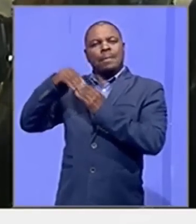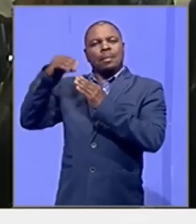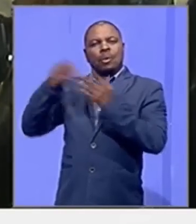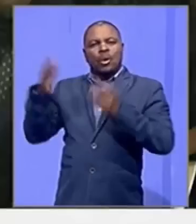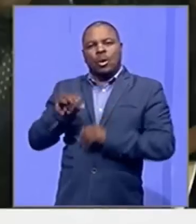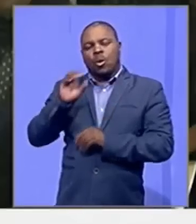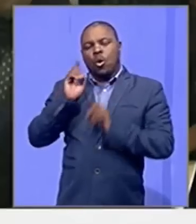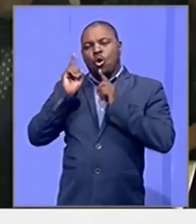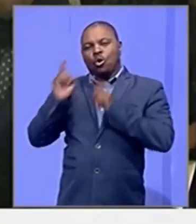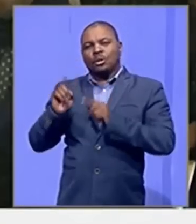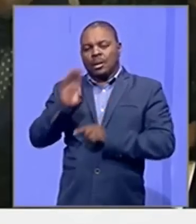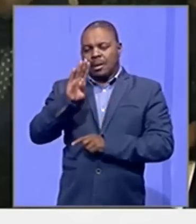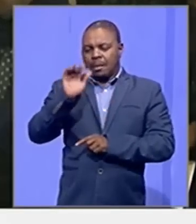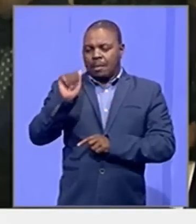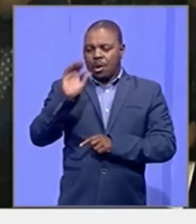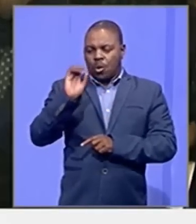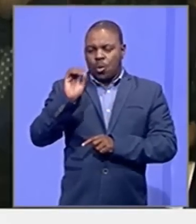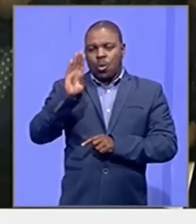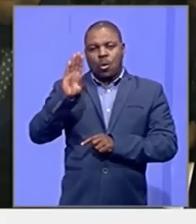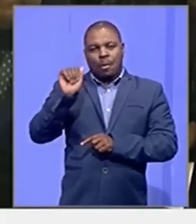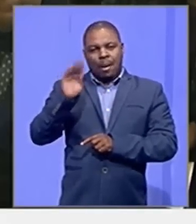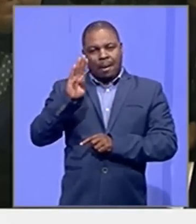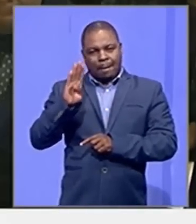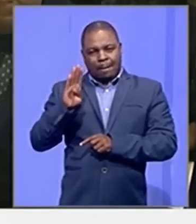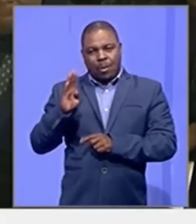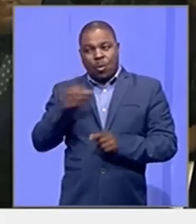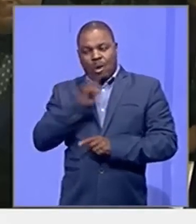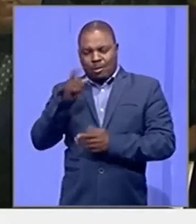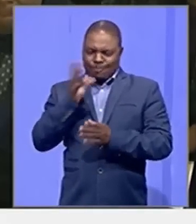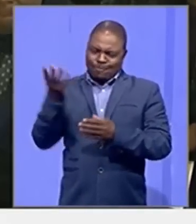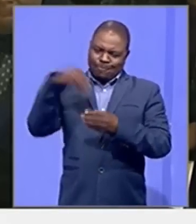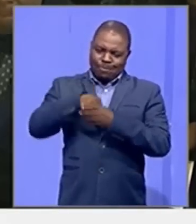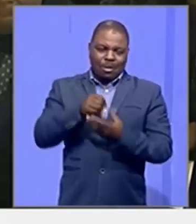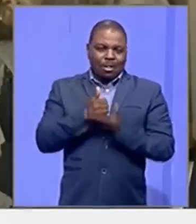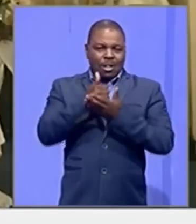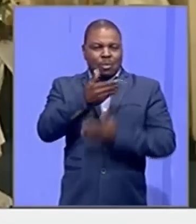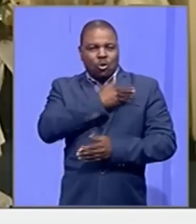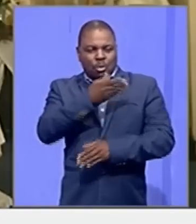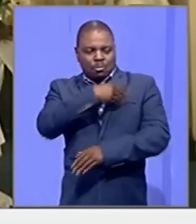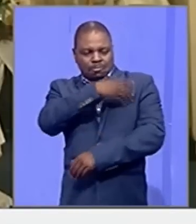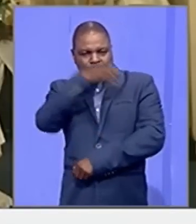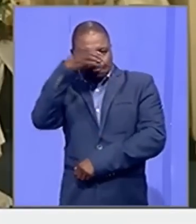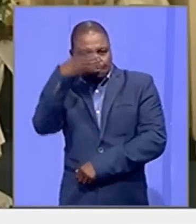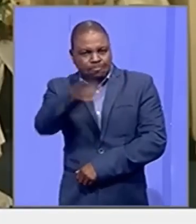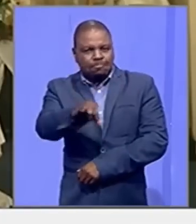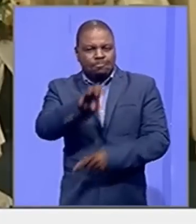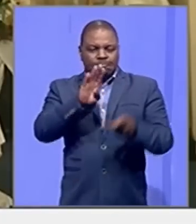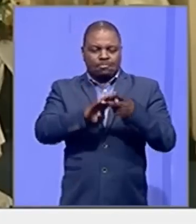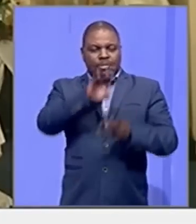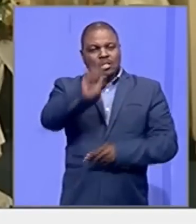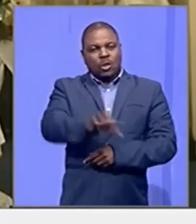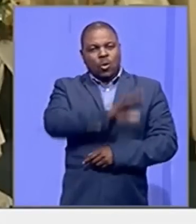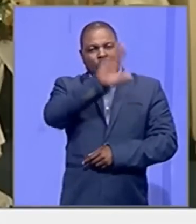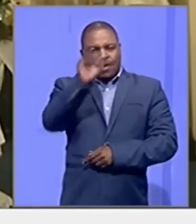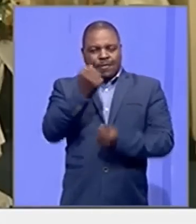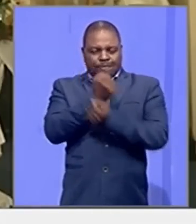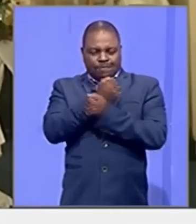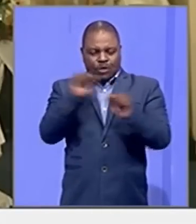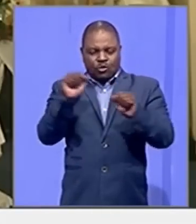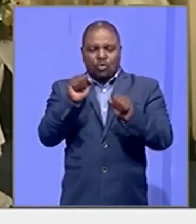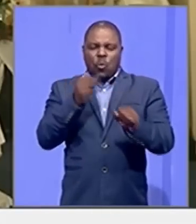of Baobab ka tema yeo a ikgathilego ya go matlafatša basadi le go lwela mmušo wa Afrika Borwa wa